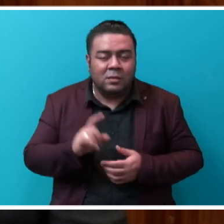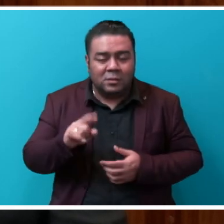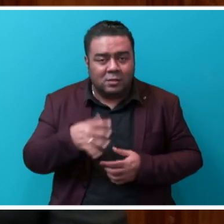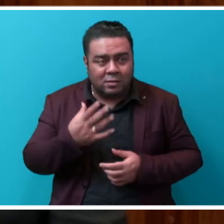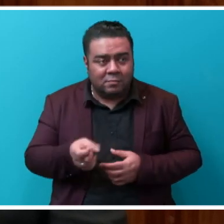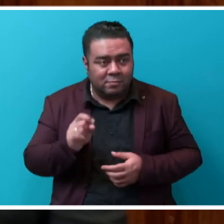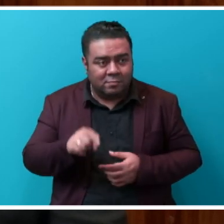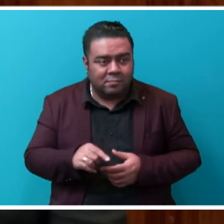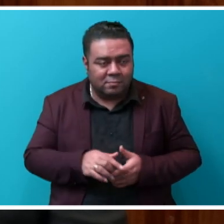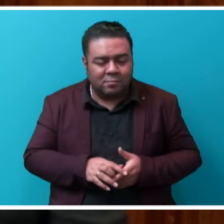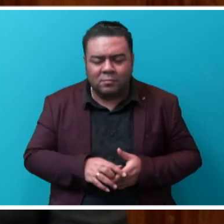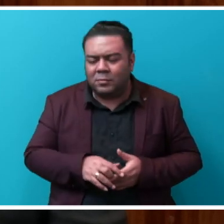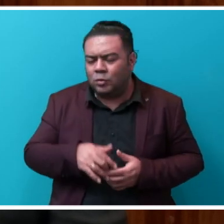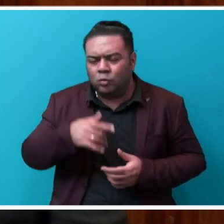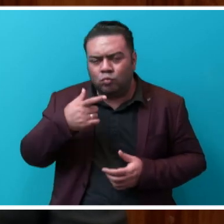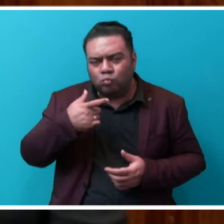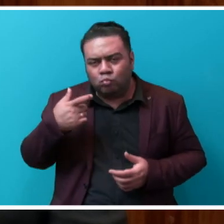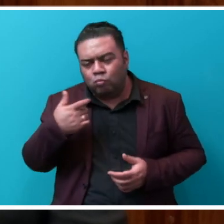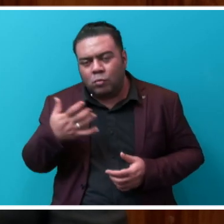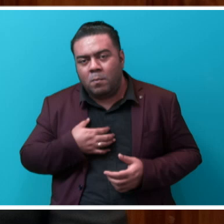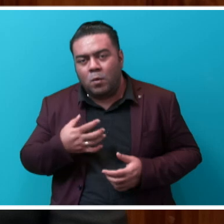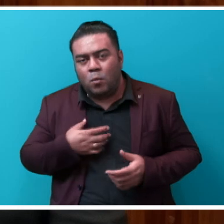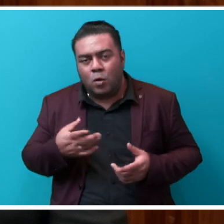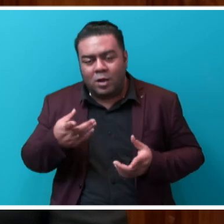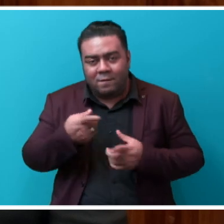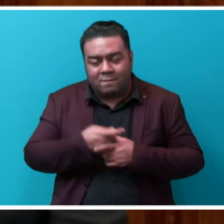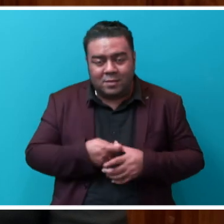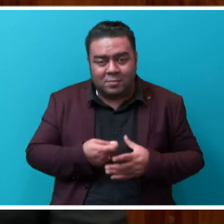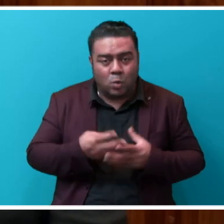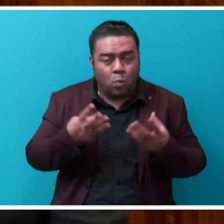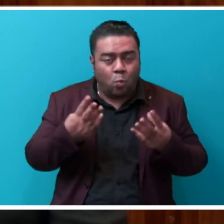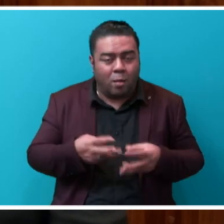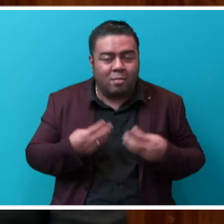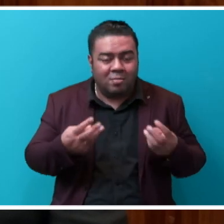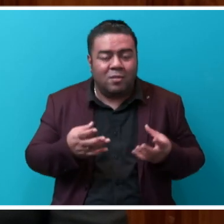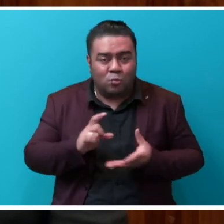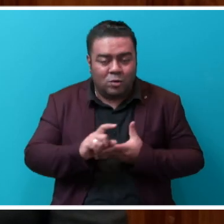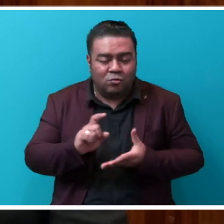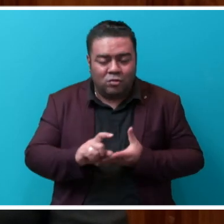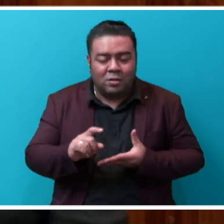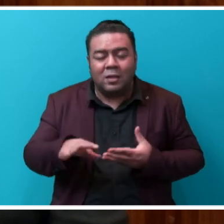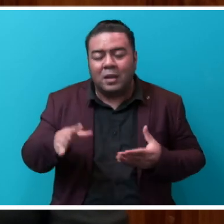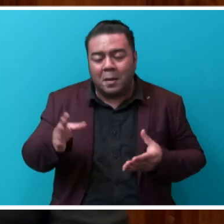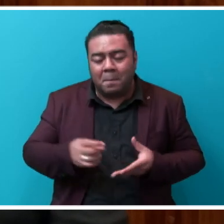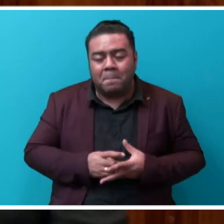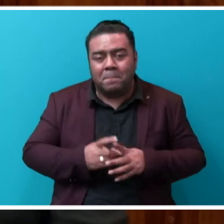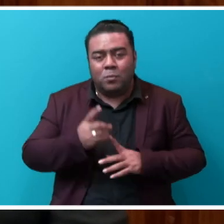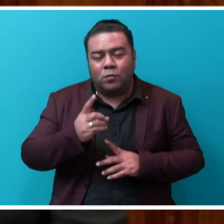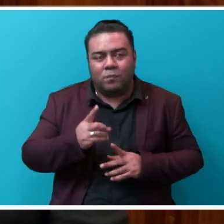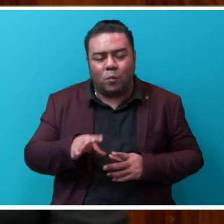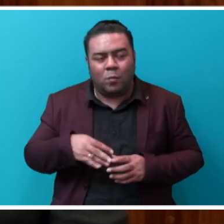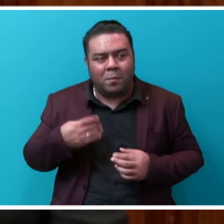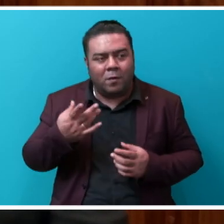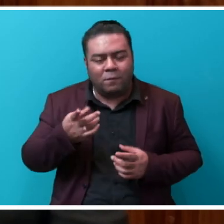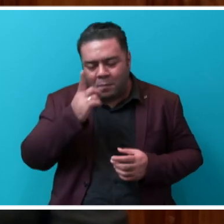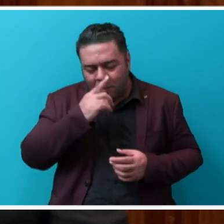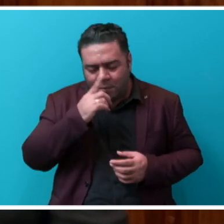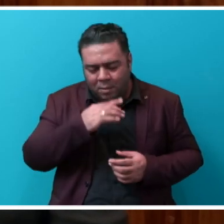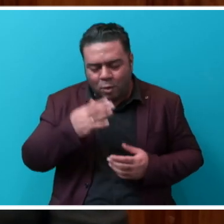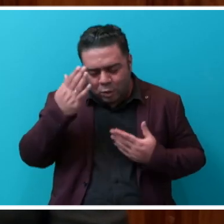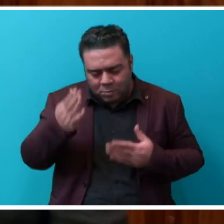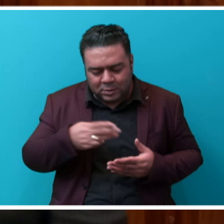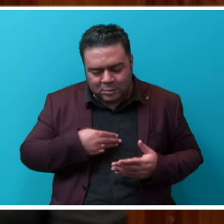expected to attract more investment, wealth creation, and improve the well-being of our people. Honorable